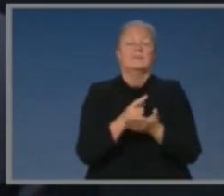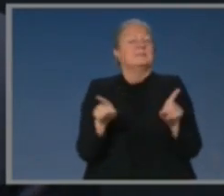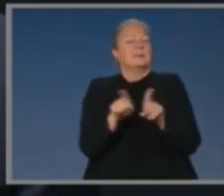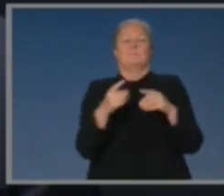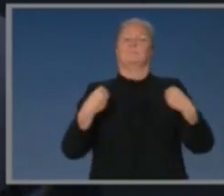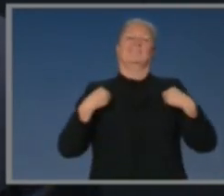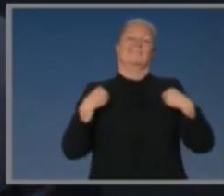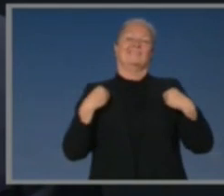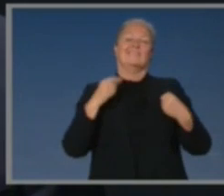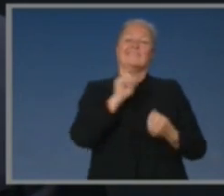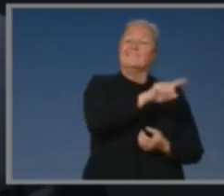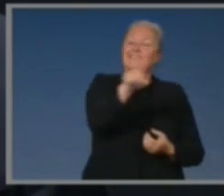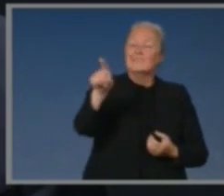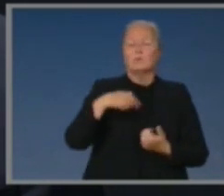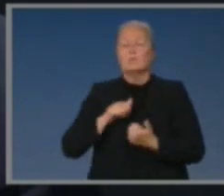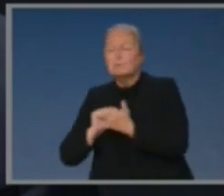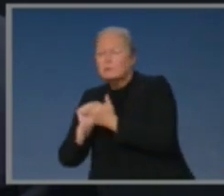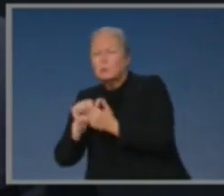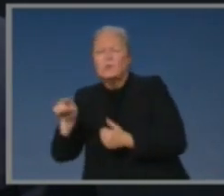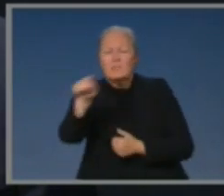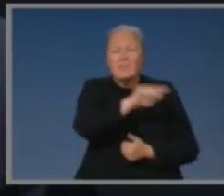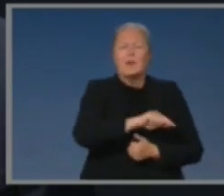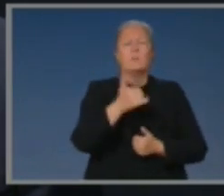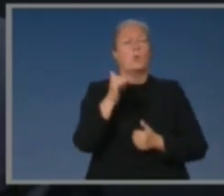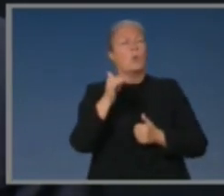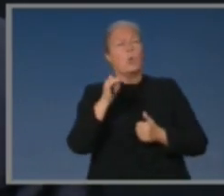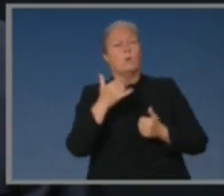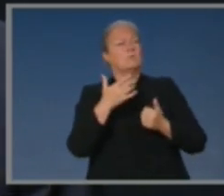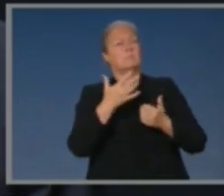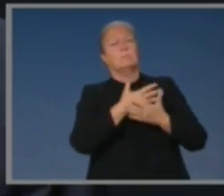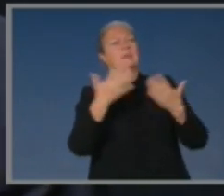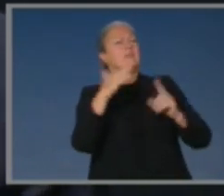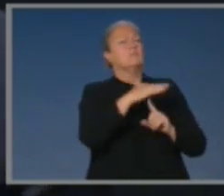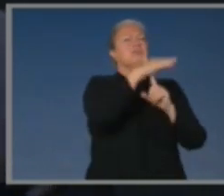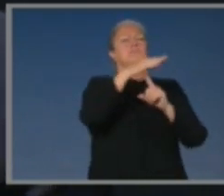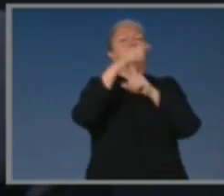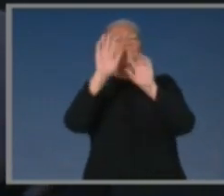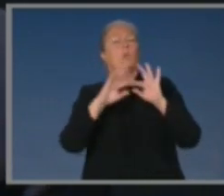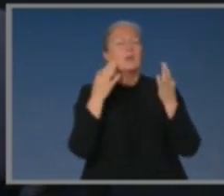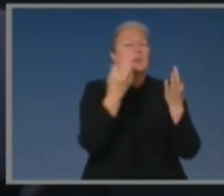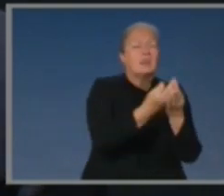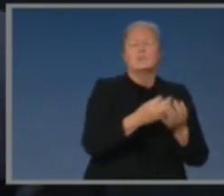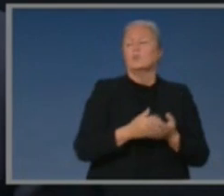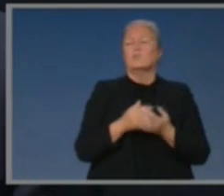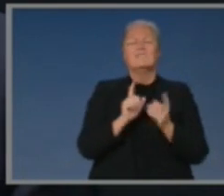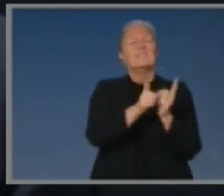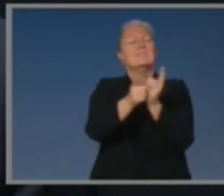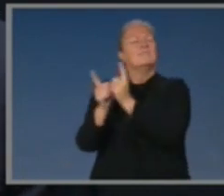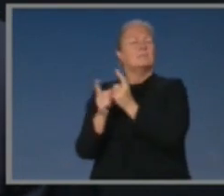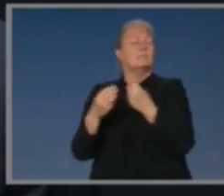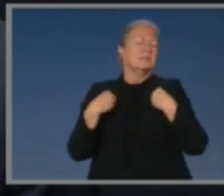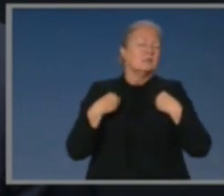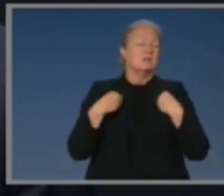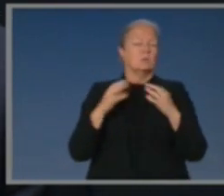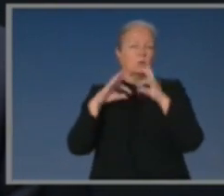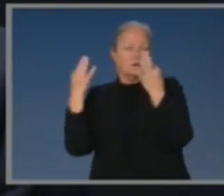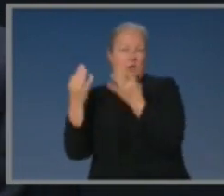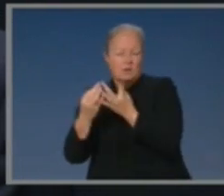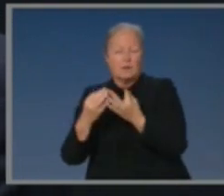working with businesses, with peak bodies, with unions, with associations to try and make sure that there's been clear,